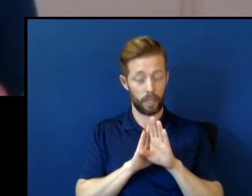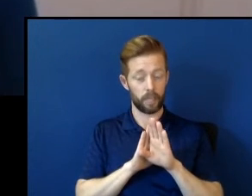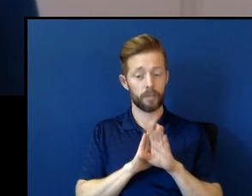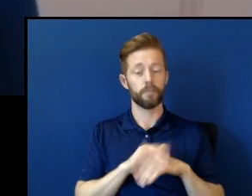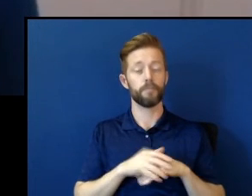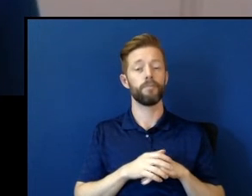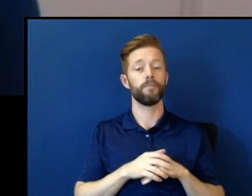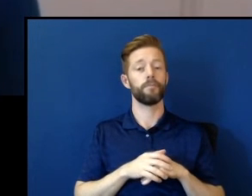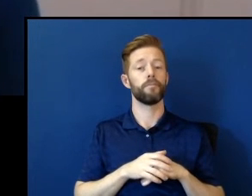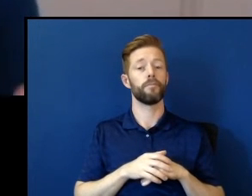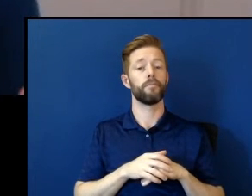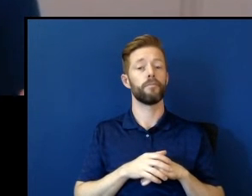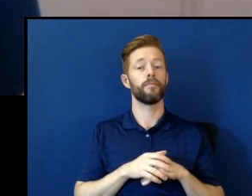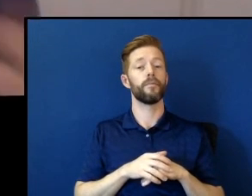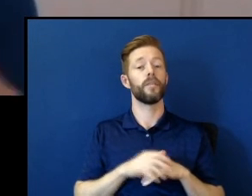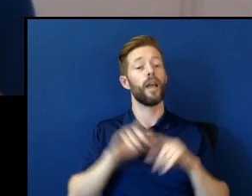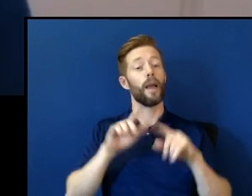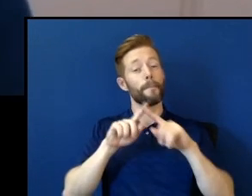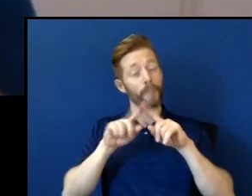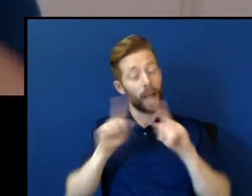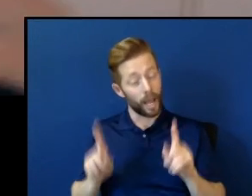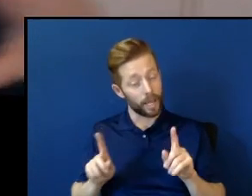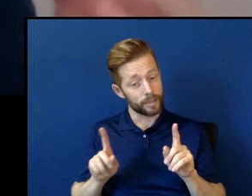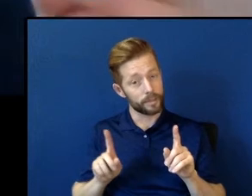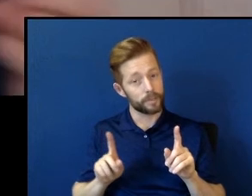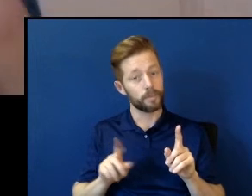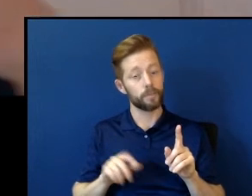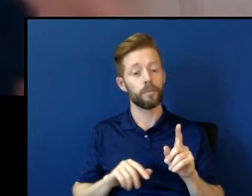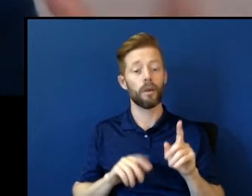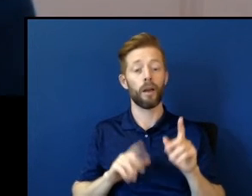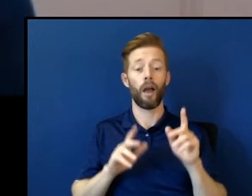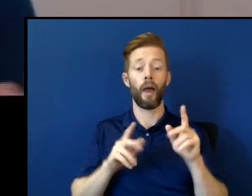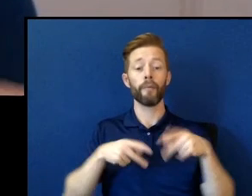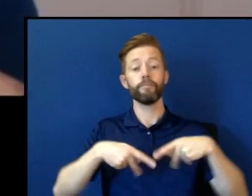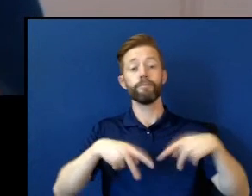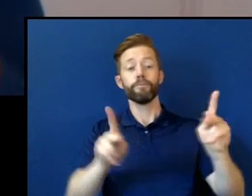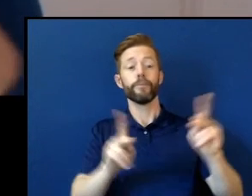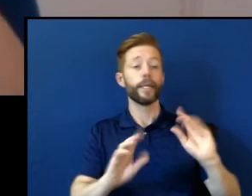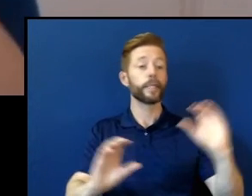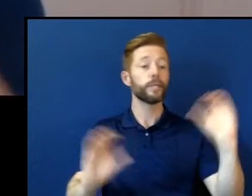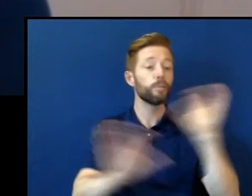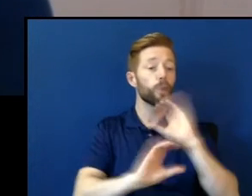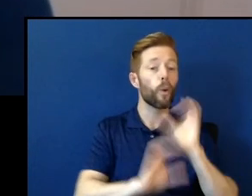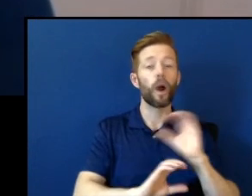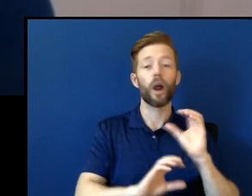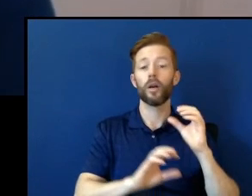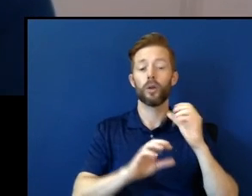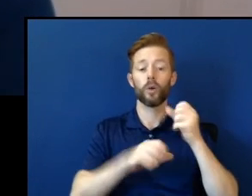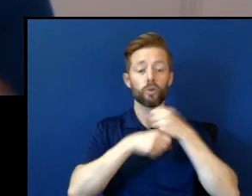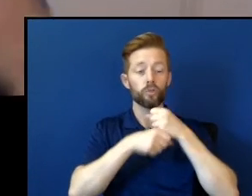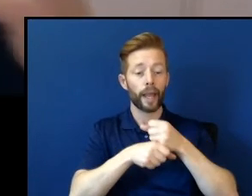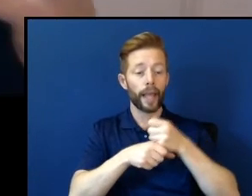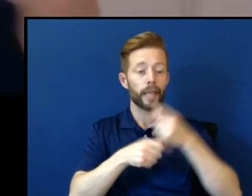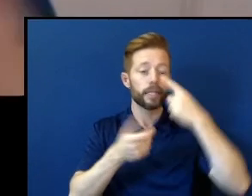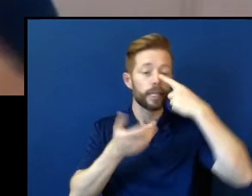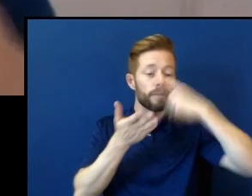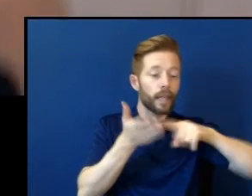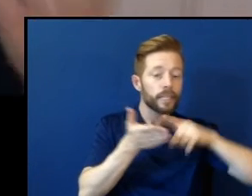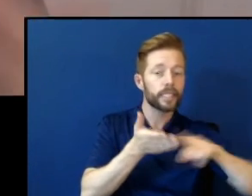that said, it doesn't mean that just having children explore and create